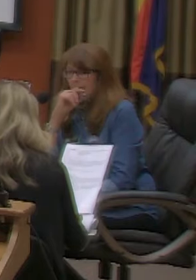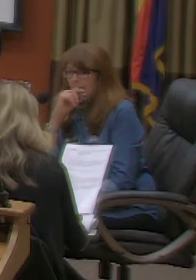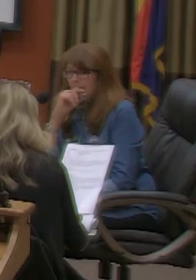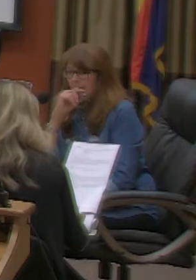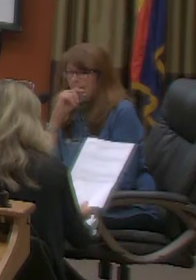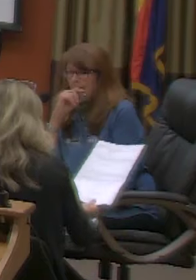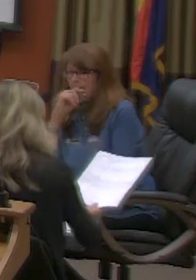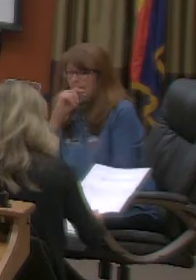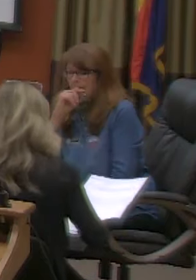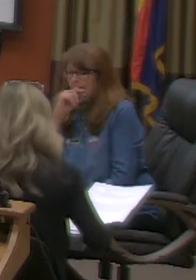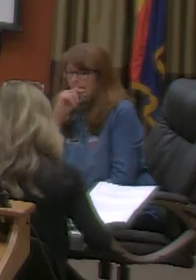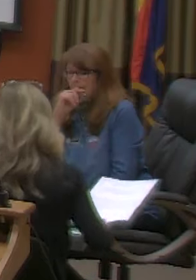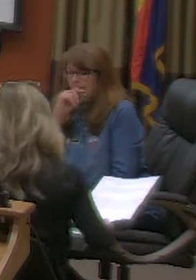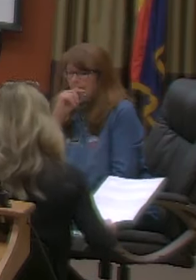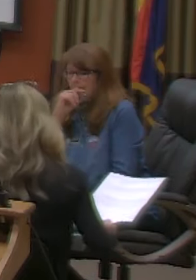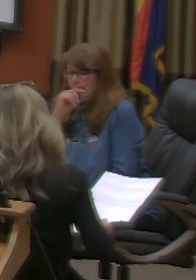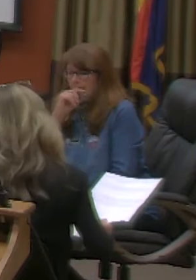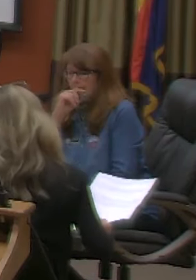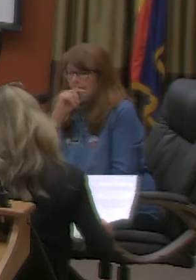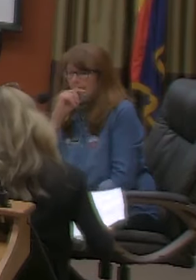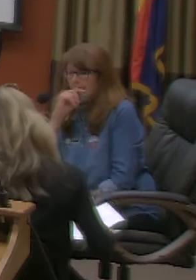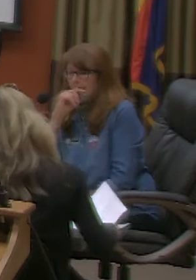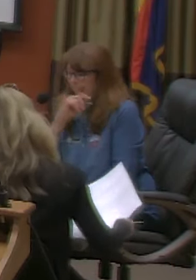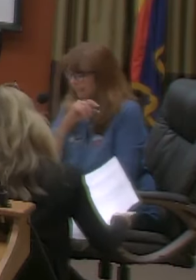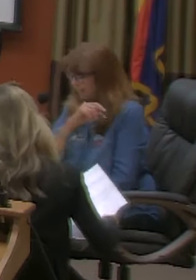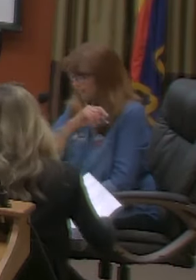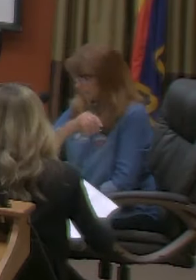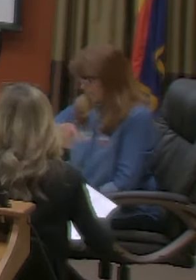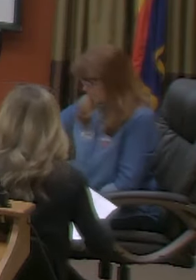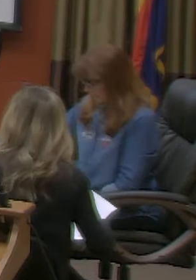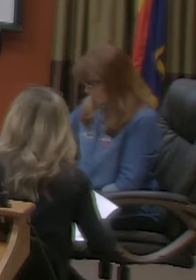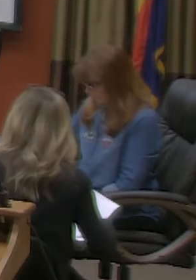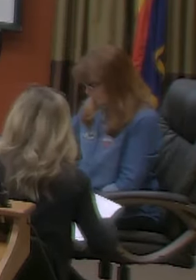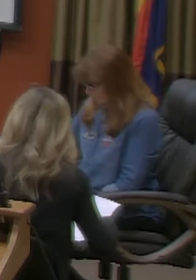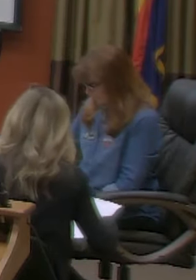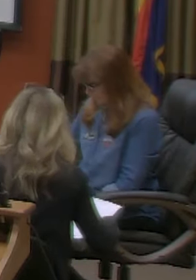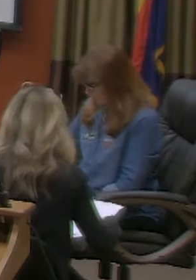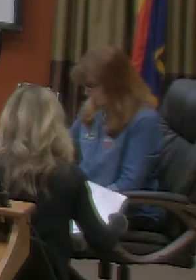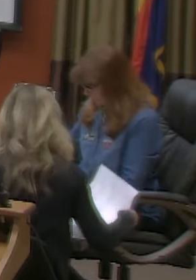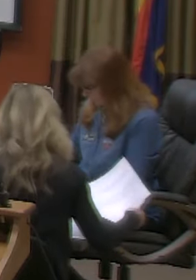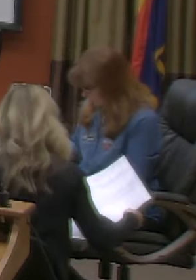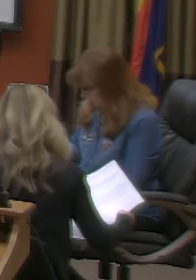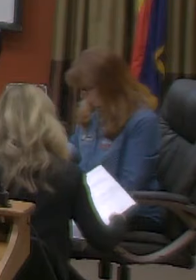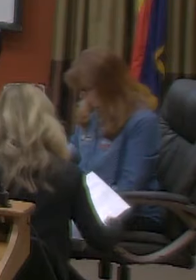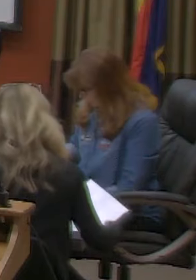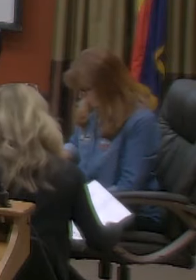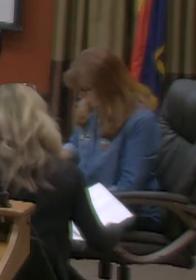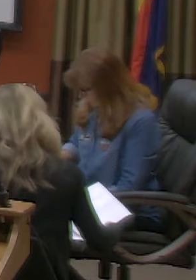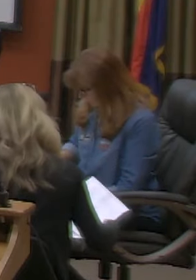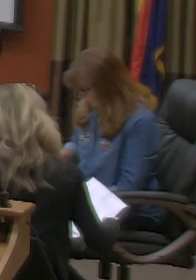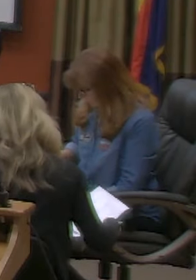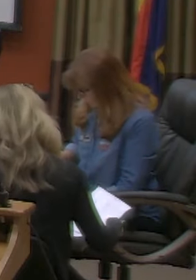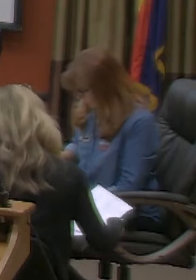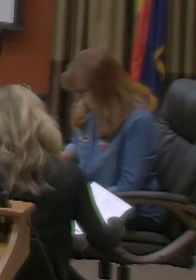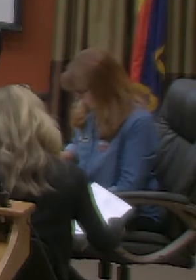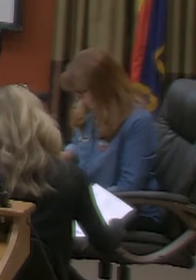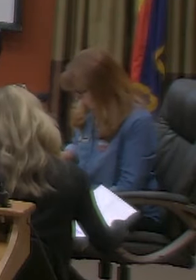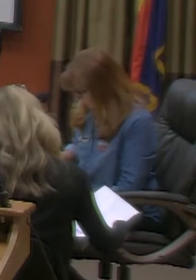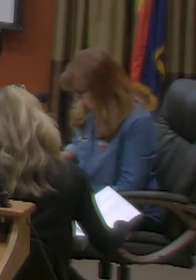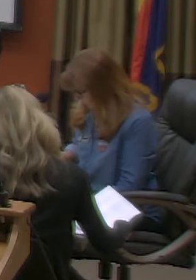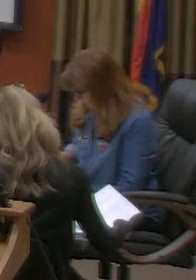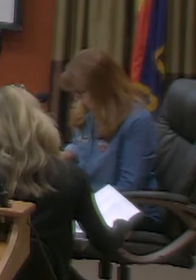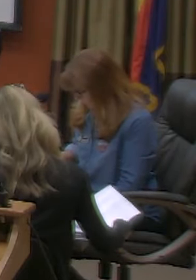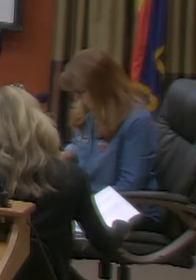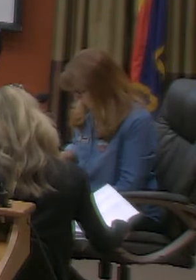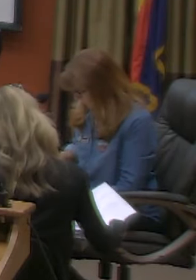Thanks, Paula. Okay. Is that all of the public comment? Is all of the public comments we have received? Okay. At this